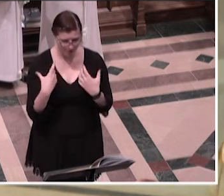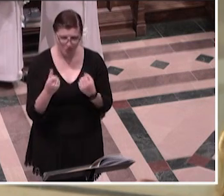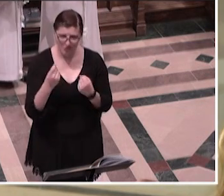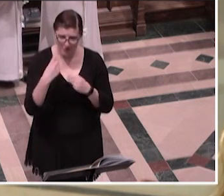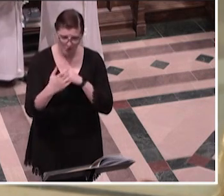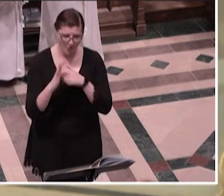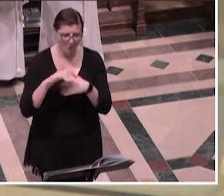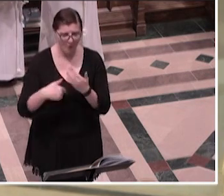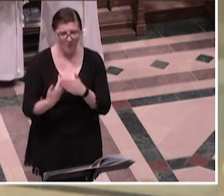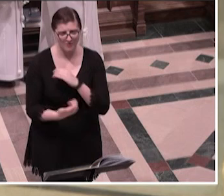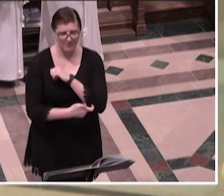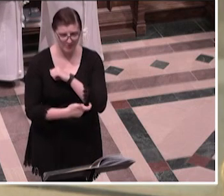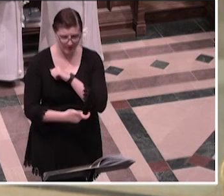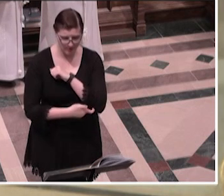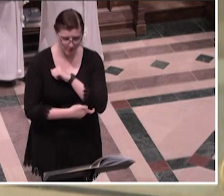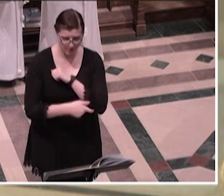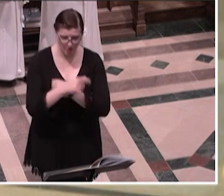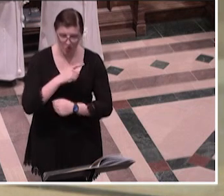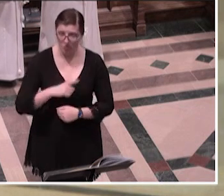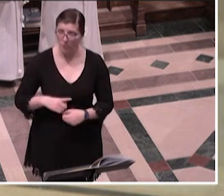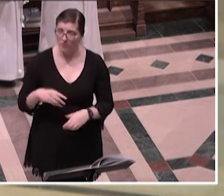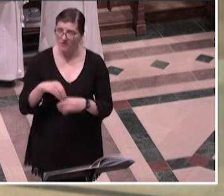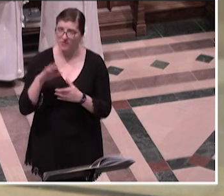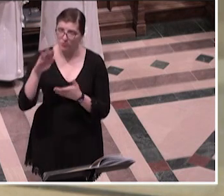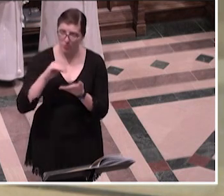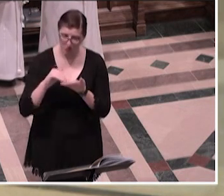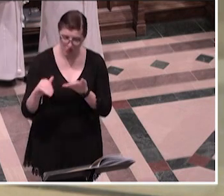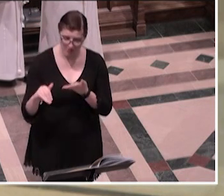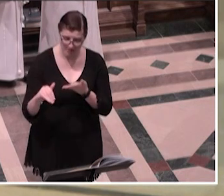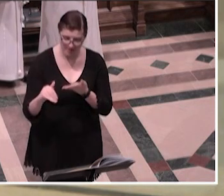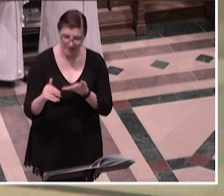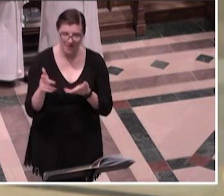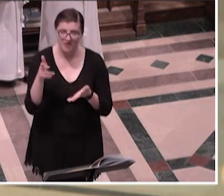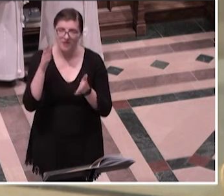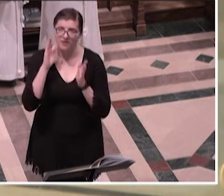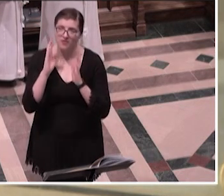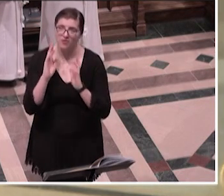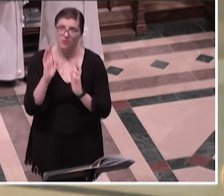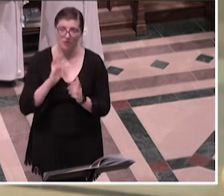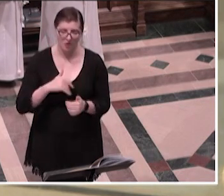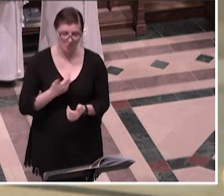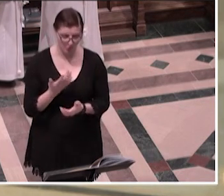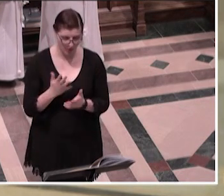temptation. Lord, in your mercy.